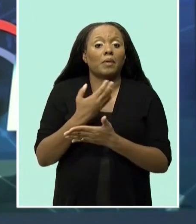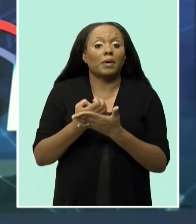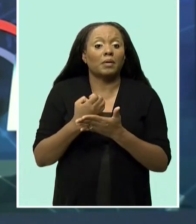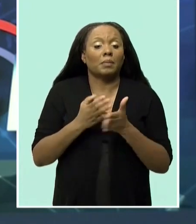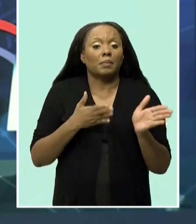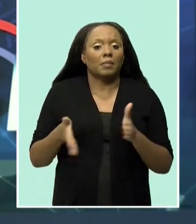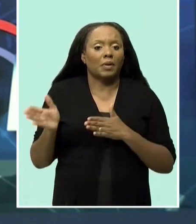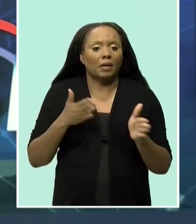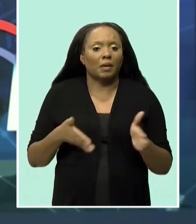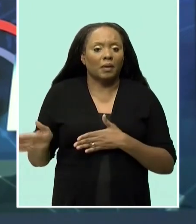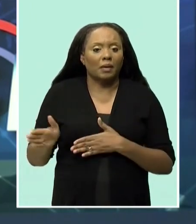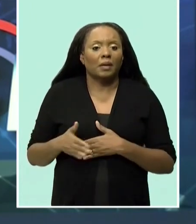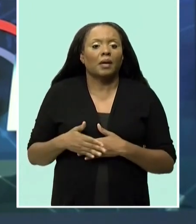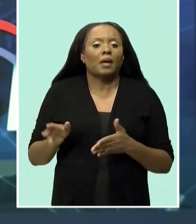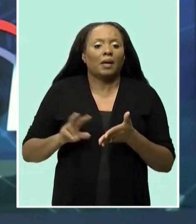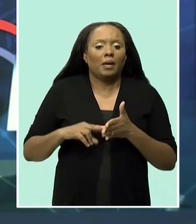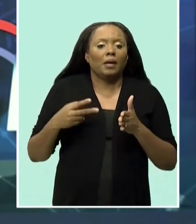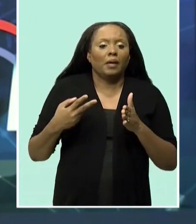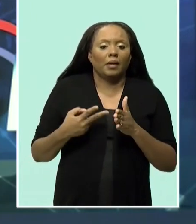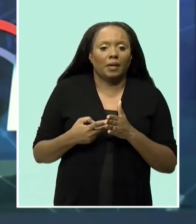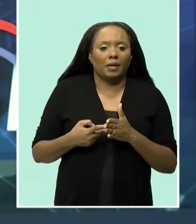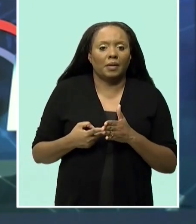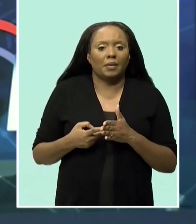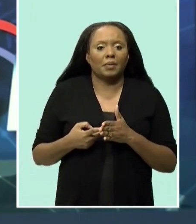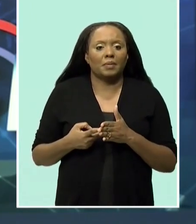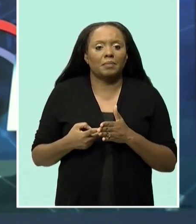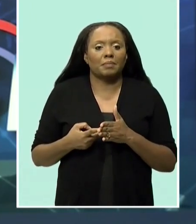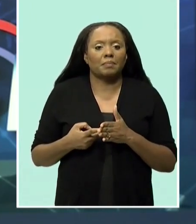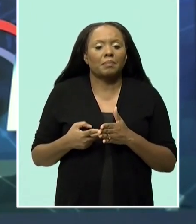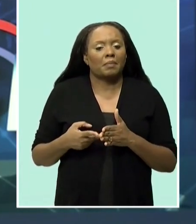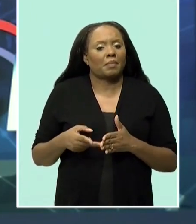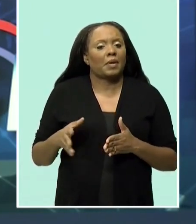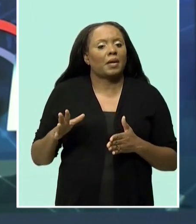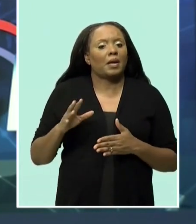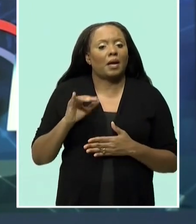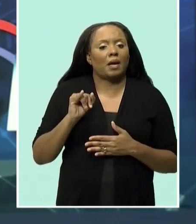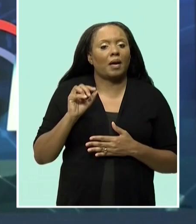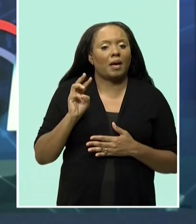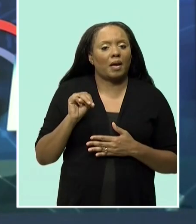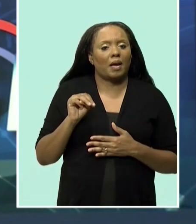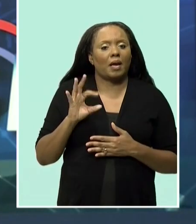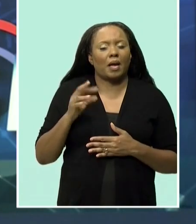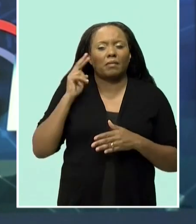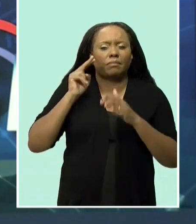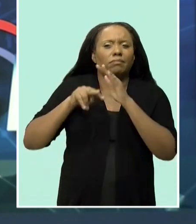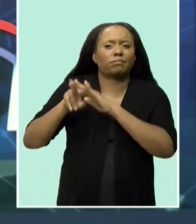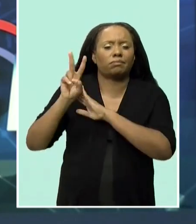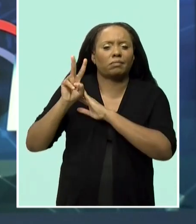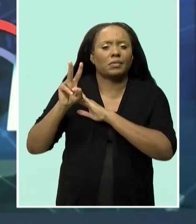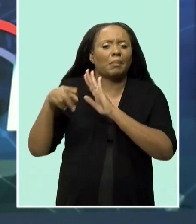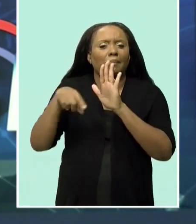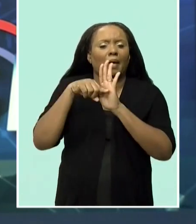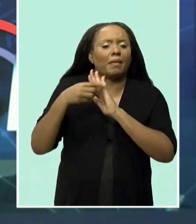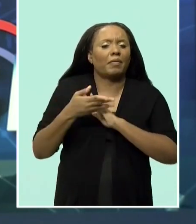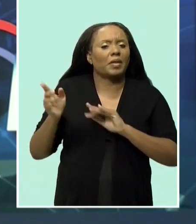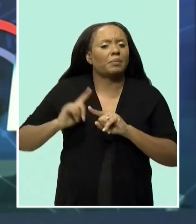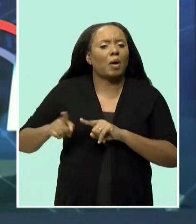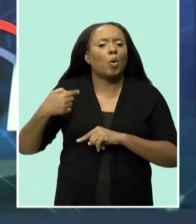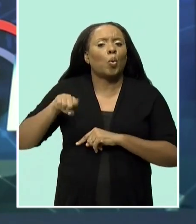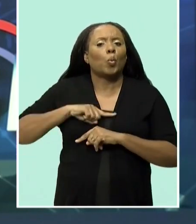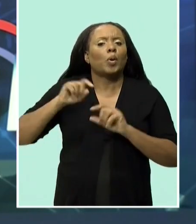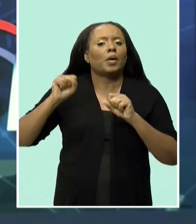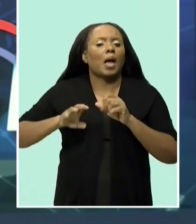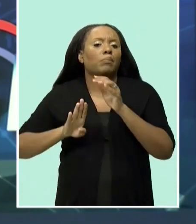could defy new negative global forecasts issued by the International Monetary Fund for 2023. Economic advisor to the